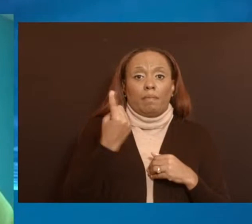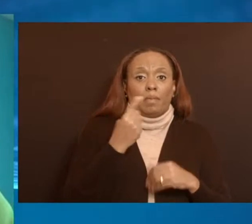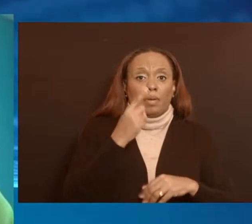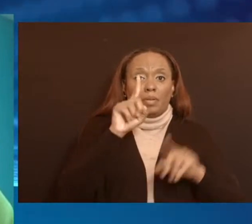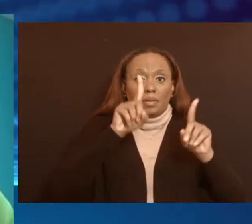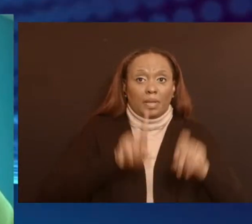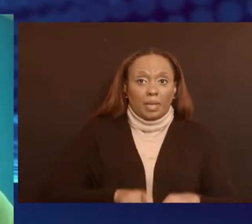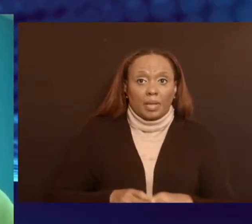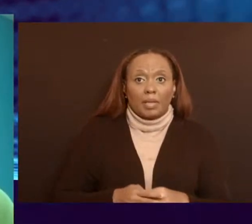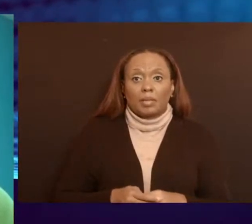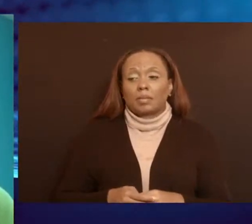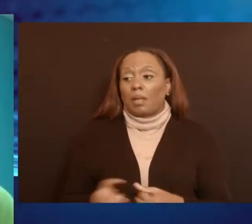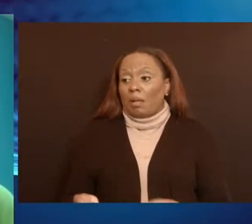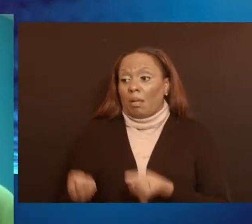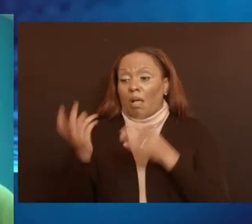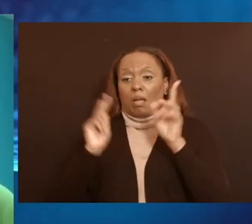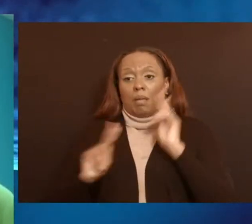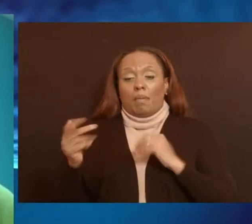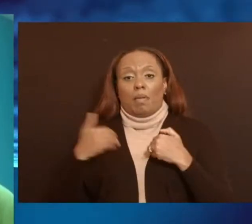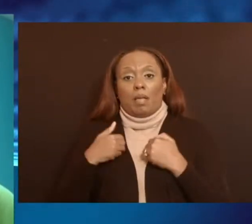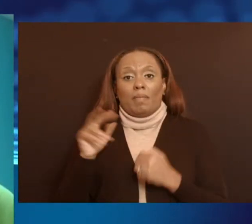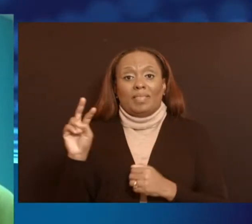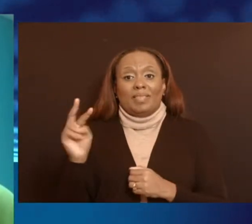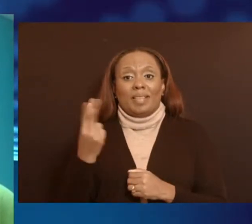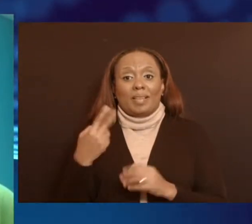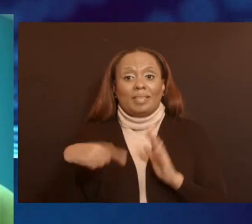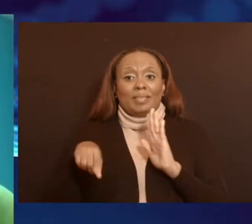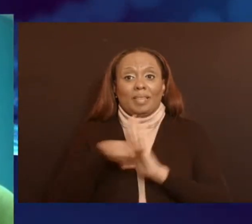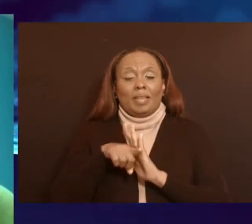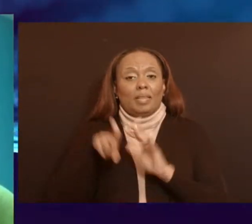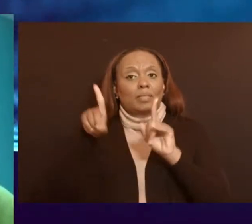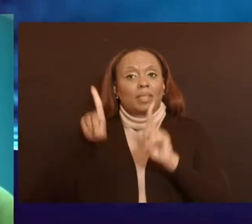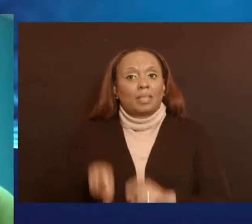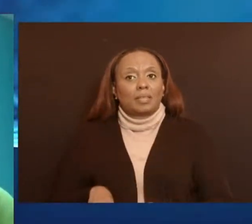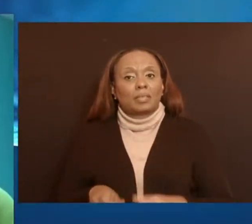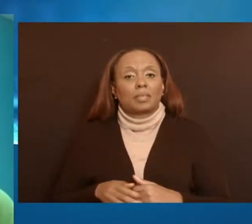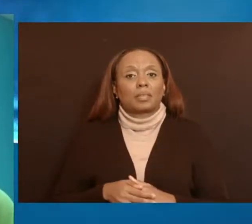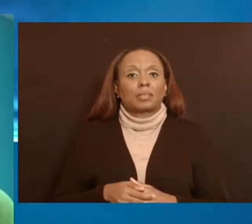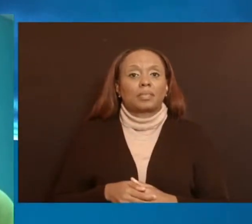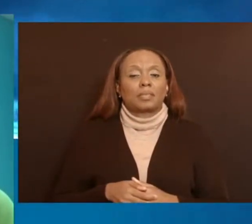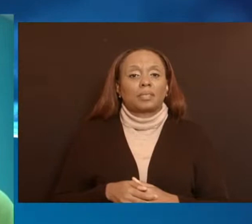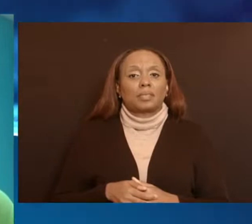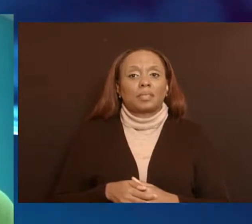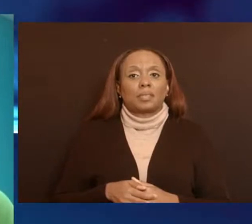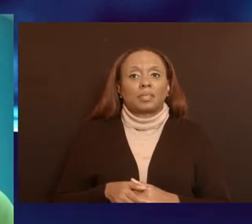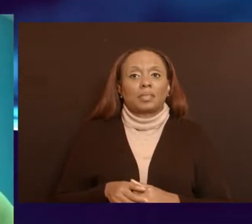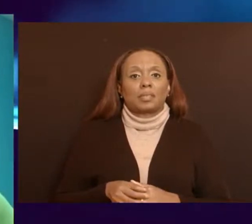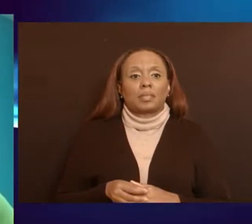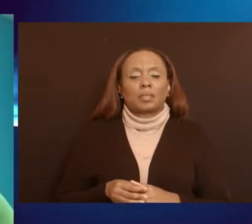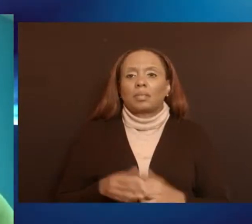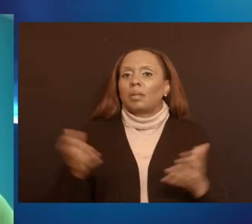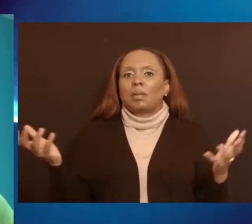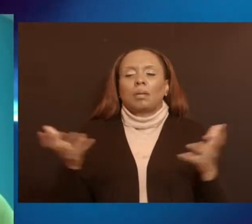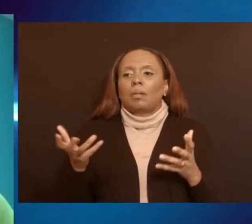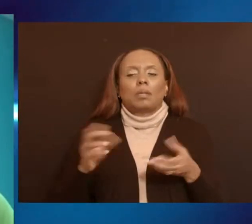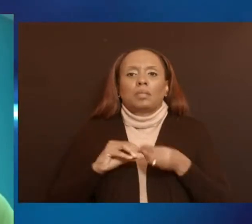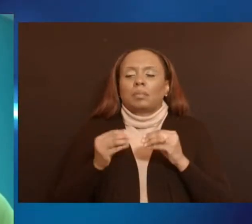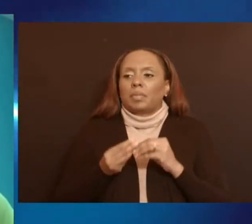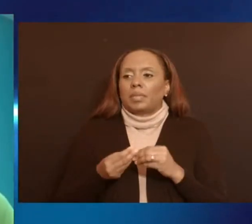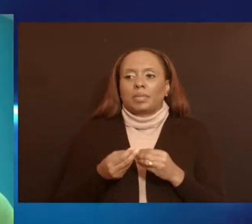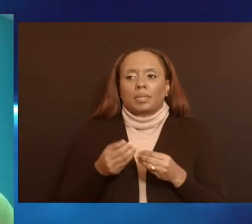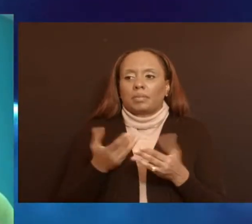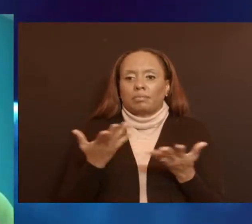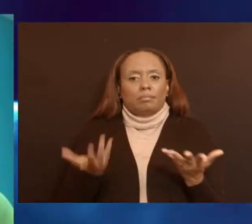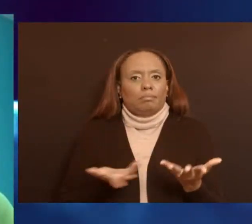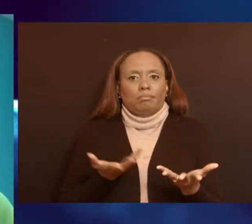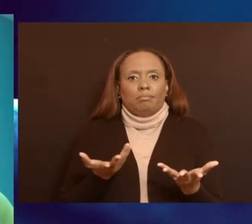people have had a second consecutive negative test and been released that were in quarantine? What are the numbers regarding